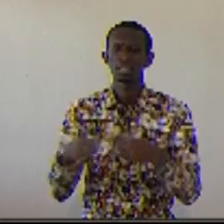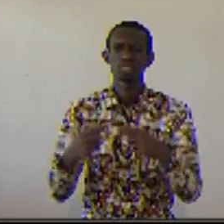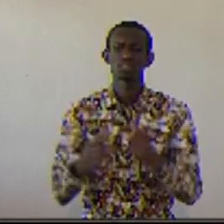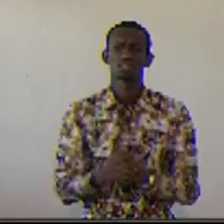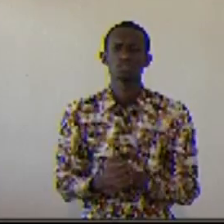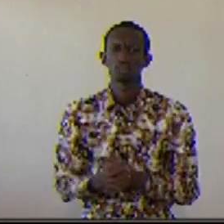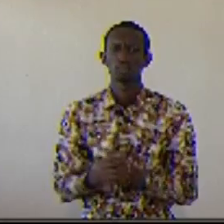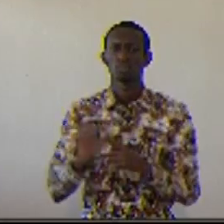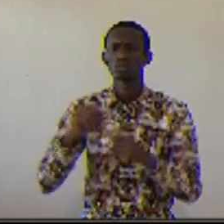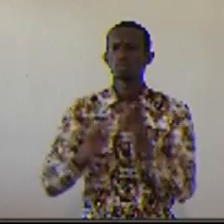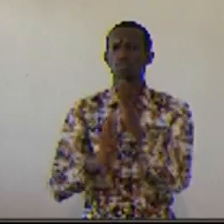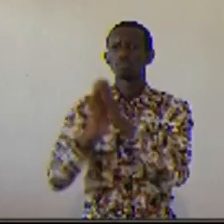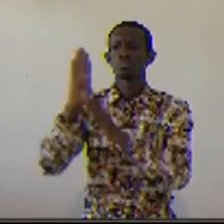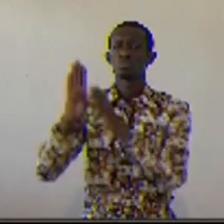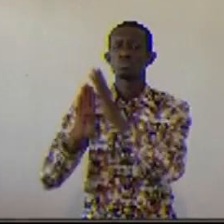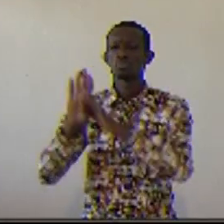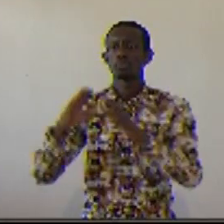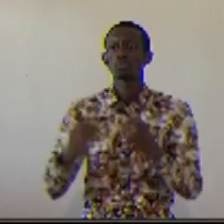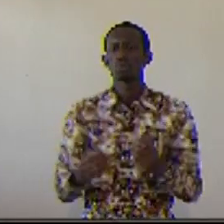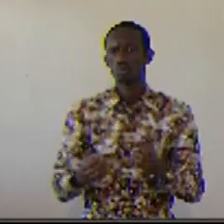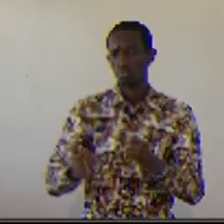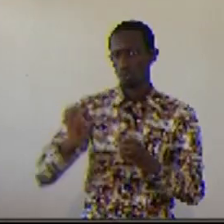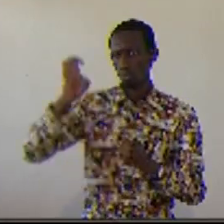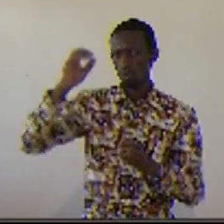the development and growth of bacteria.